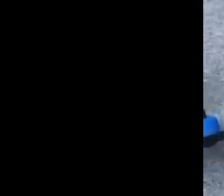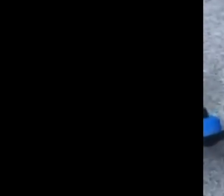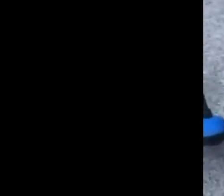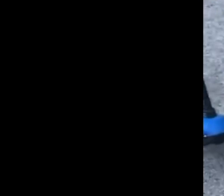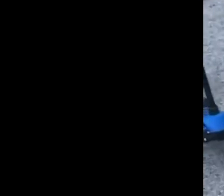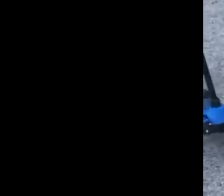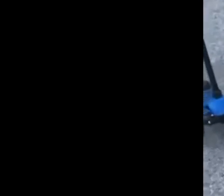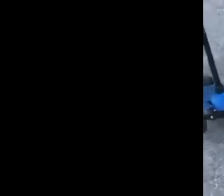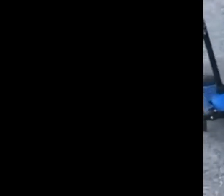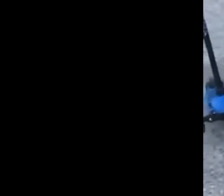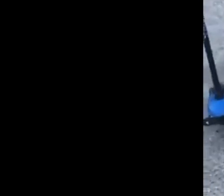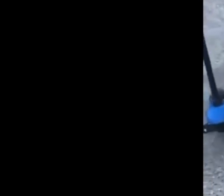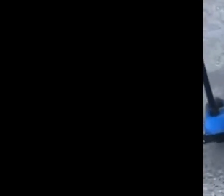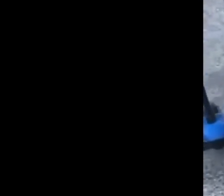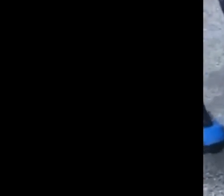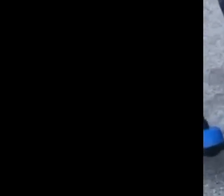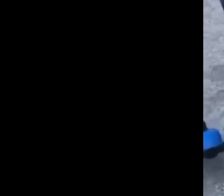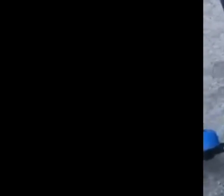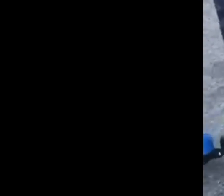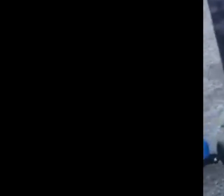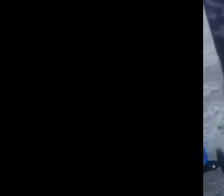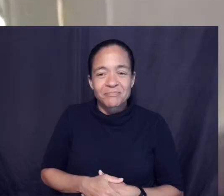Good job, girl.